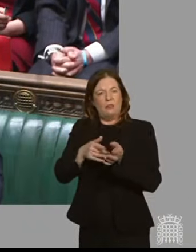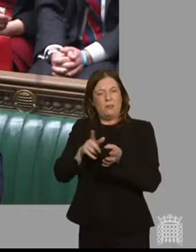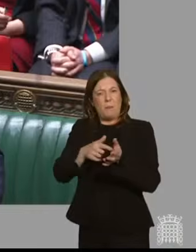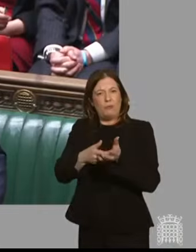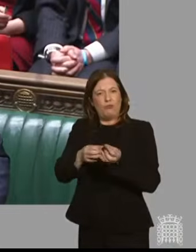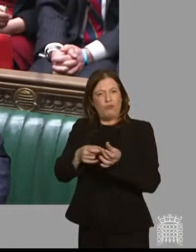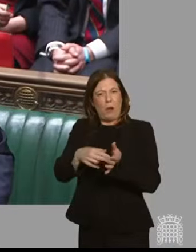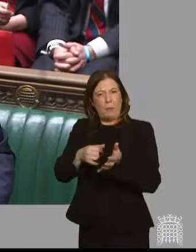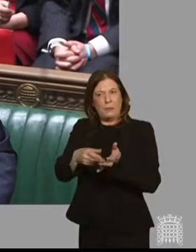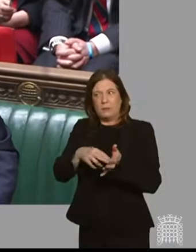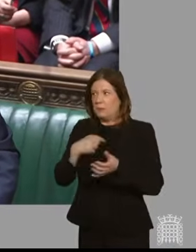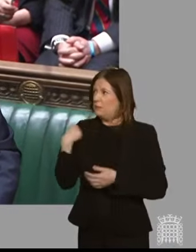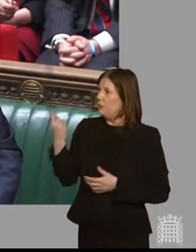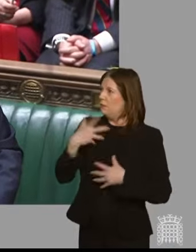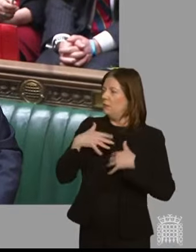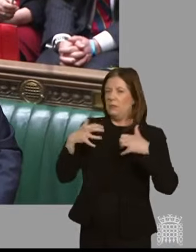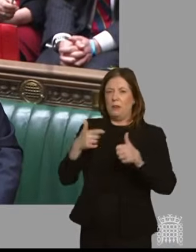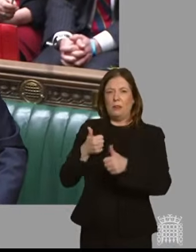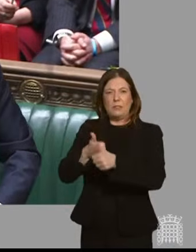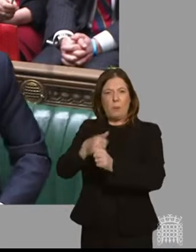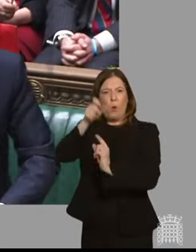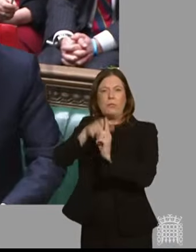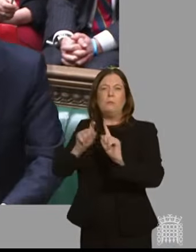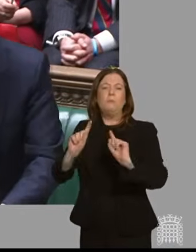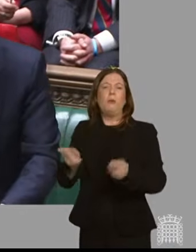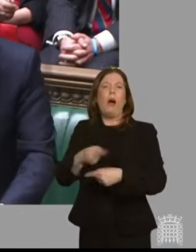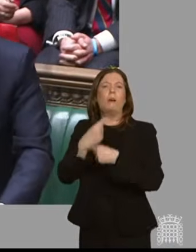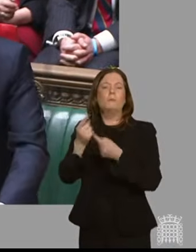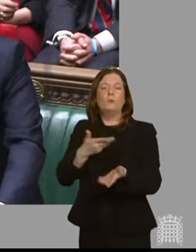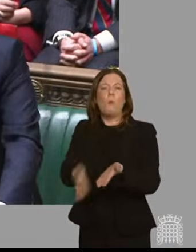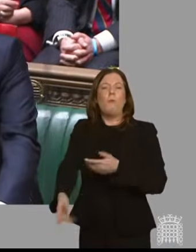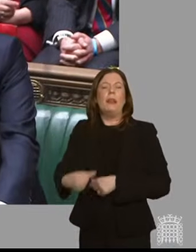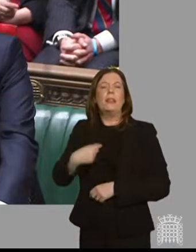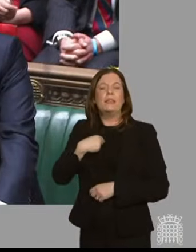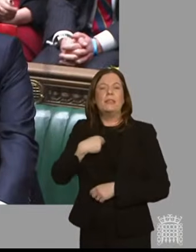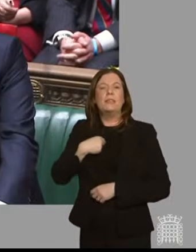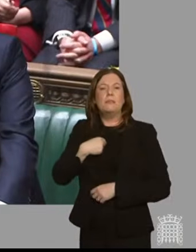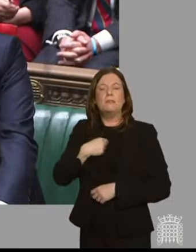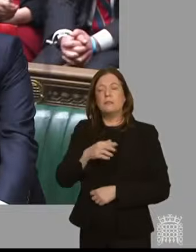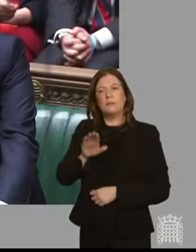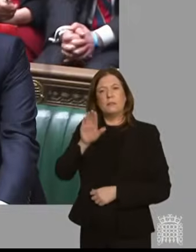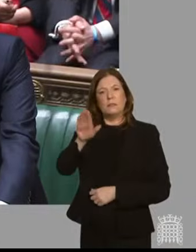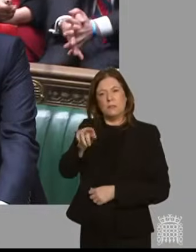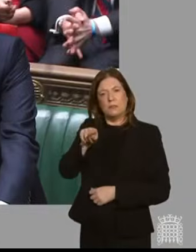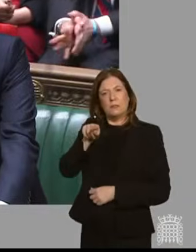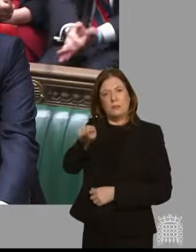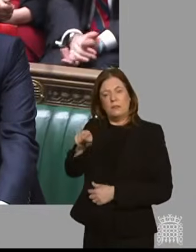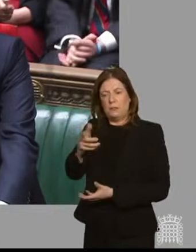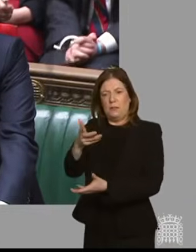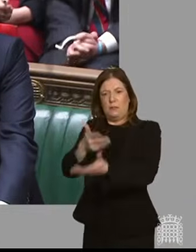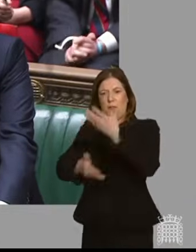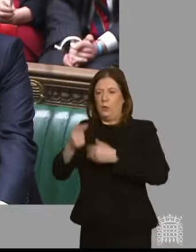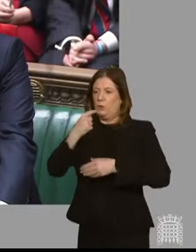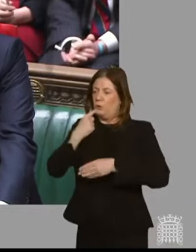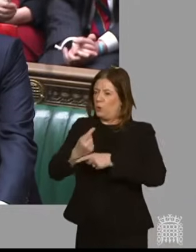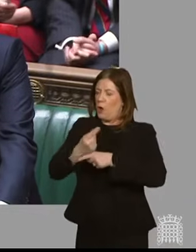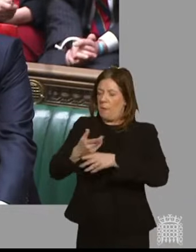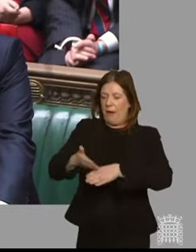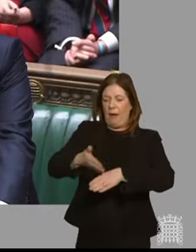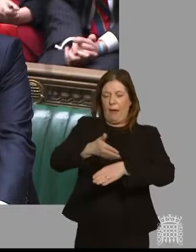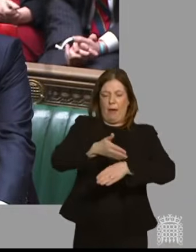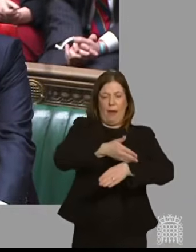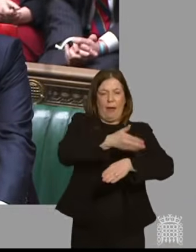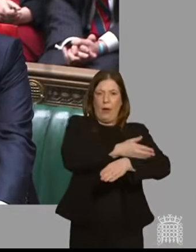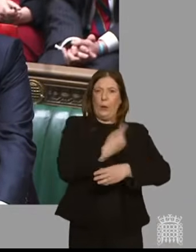Mr. Speaker, if he wants to talk about former leaders and predecessors, the whole